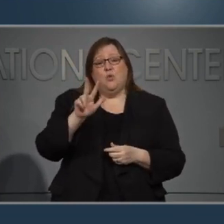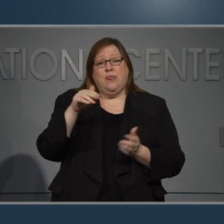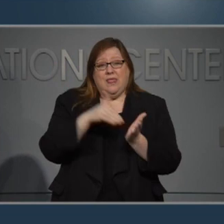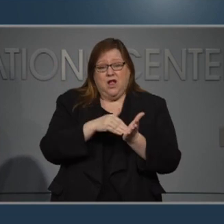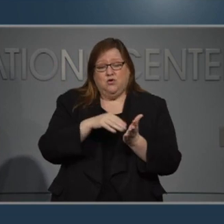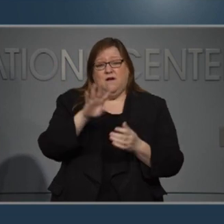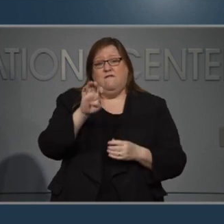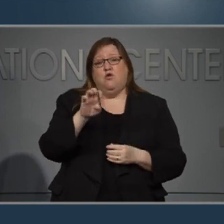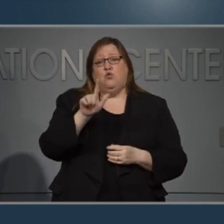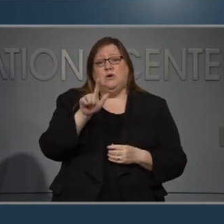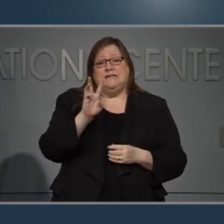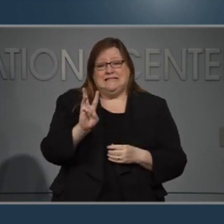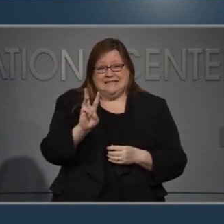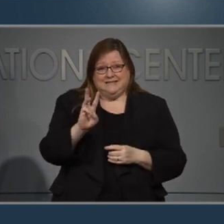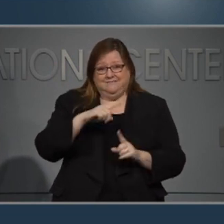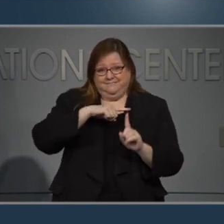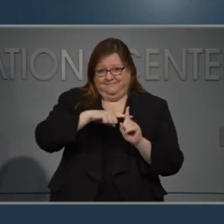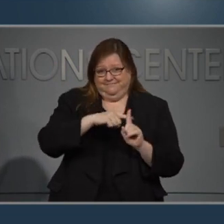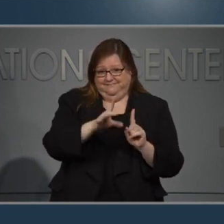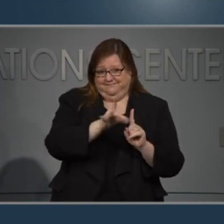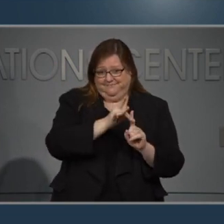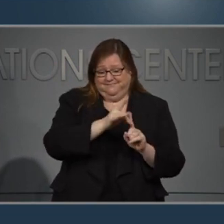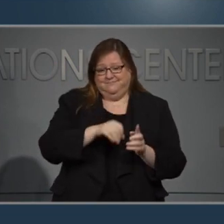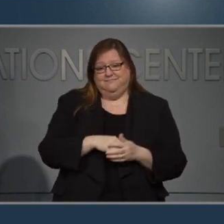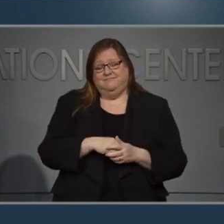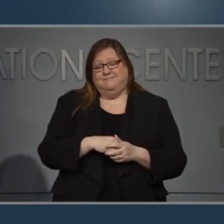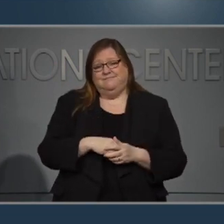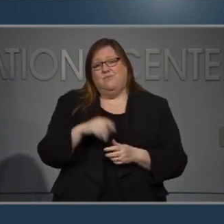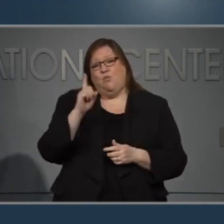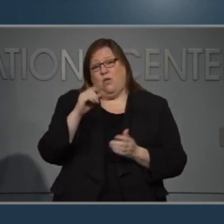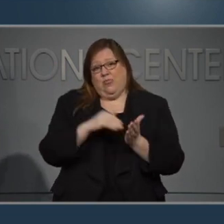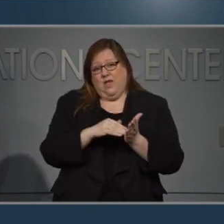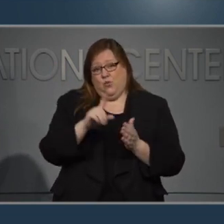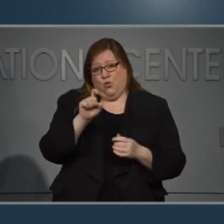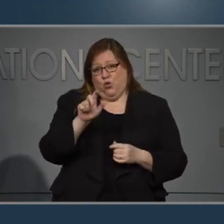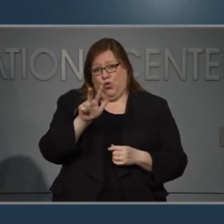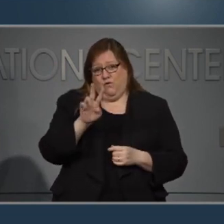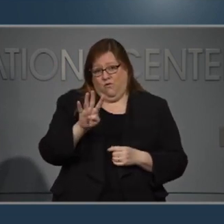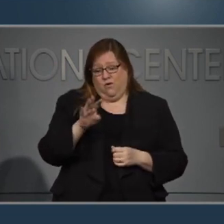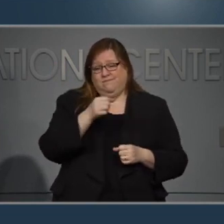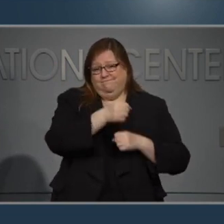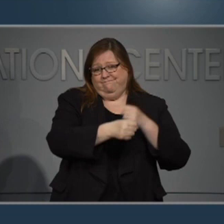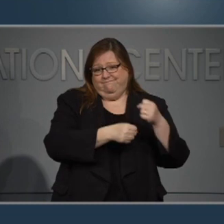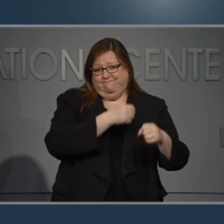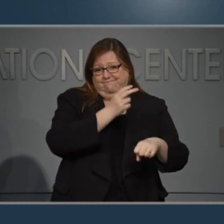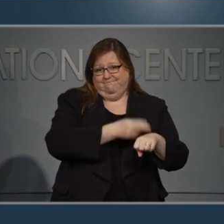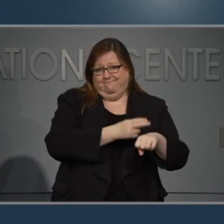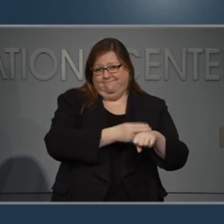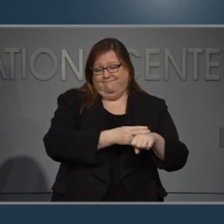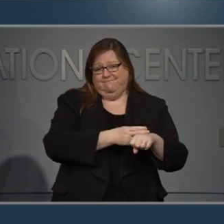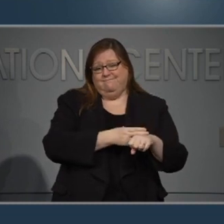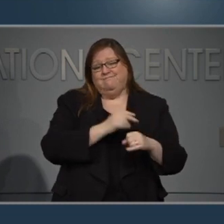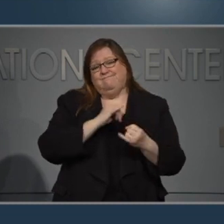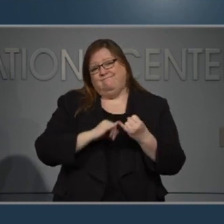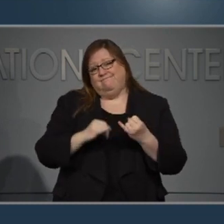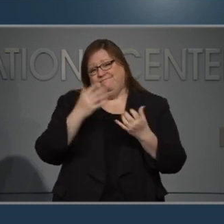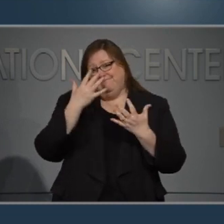1,134 people who are currently hospitalized, and sadly, there have been 1,588